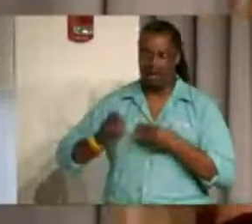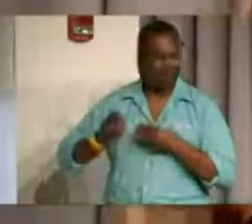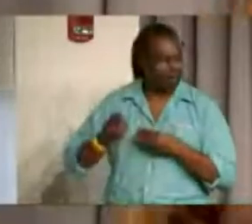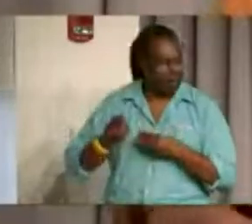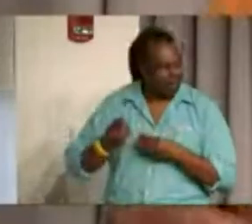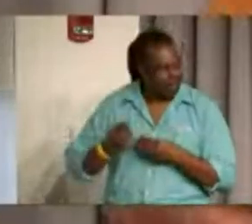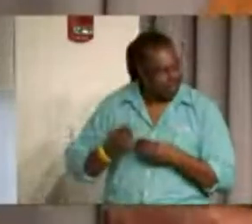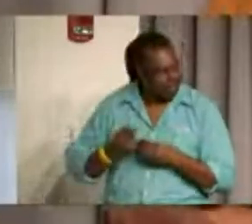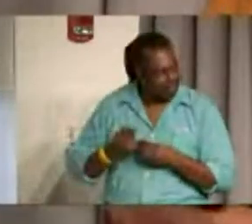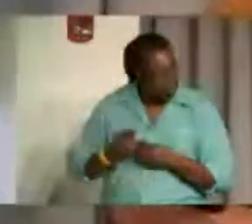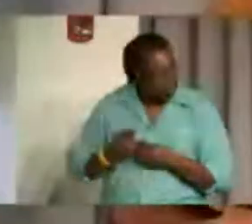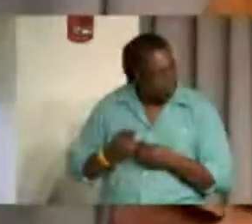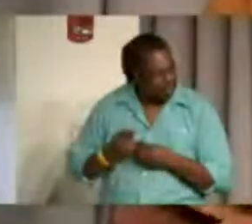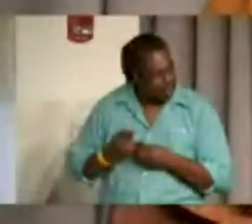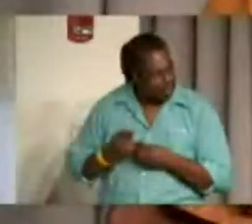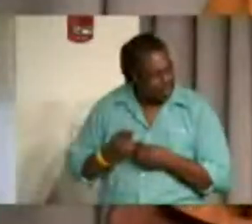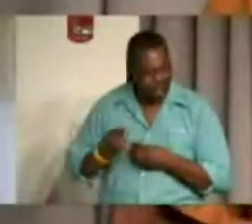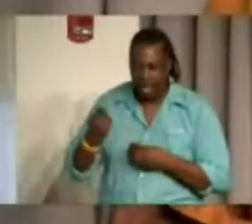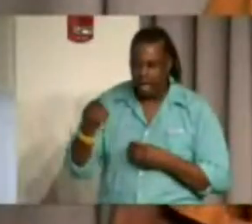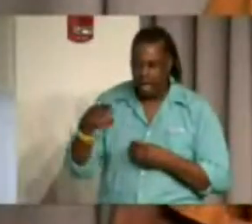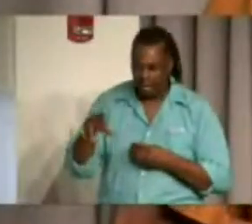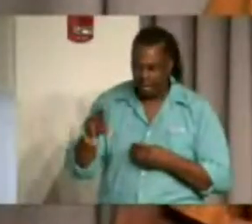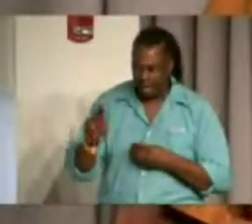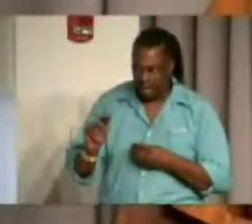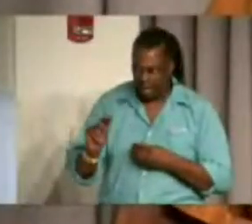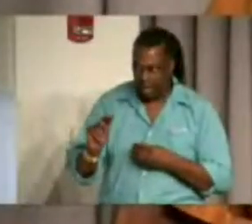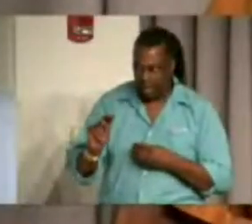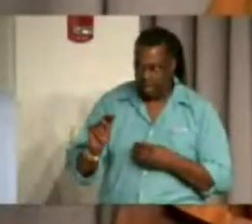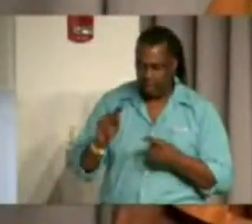Then she spent 3-4 years in prison.